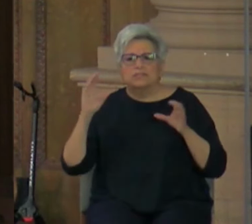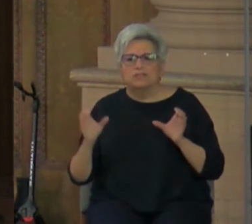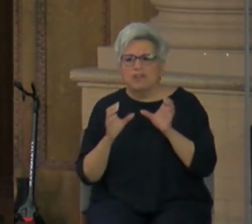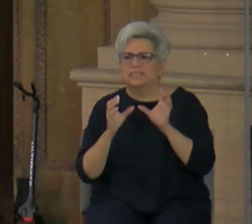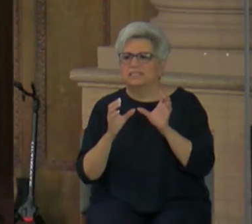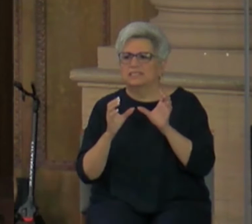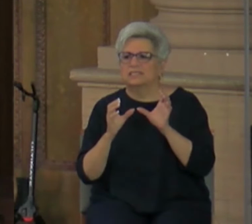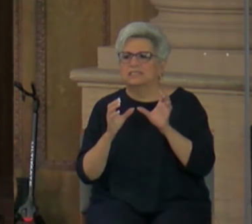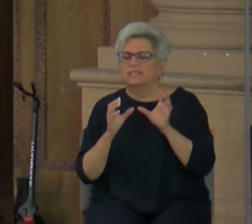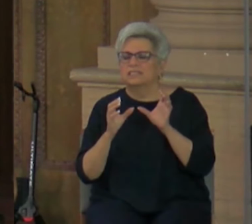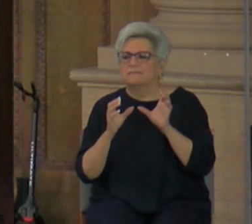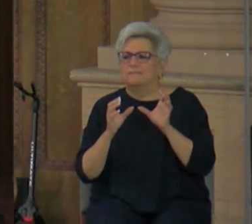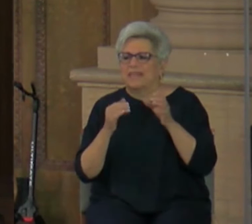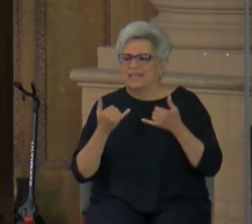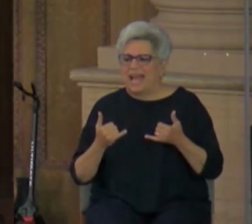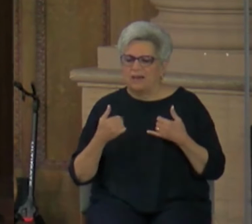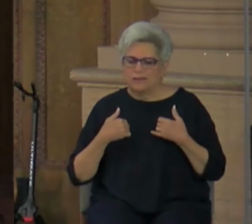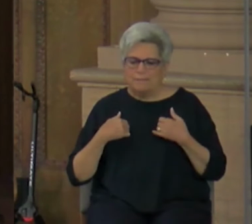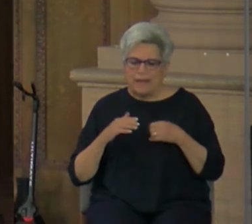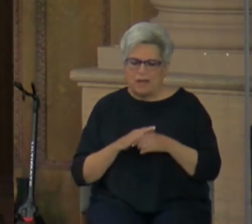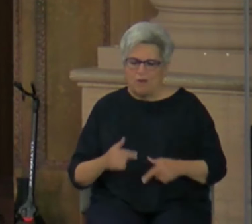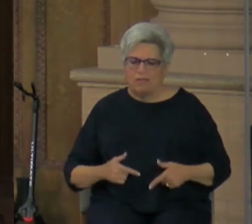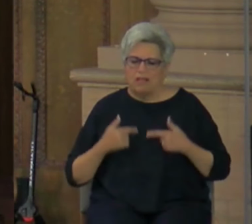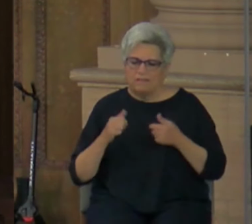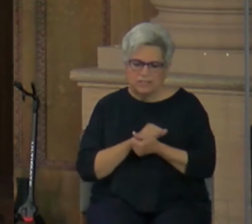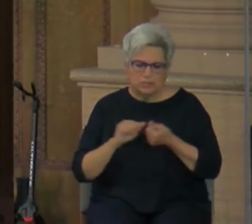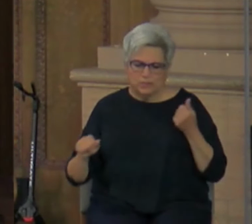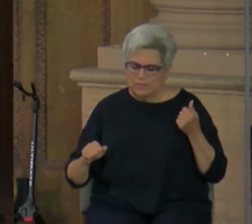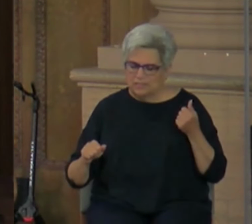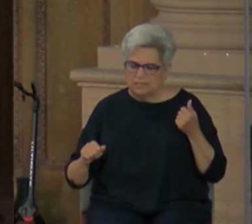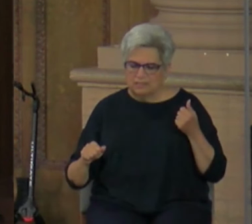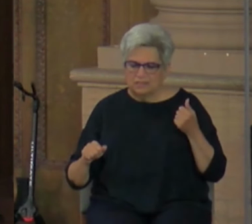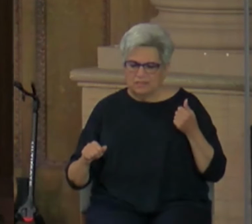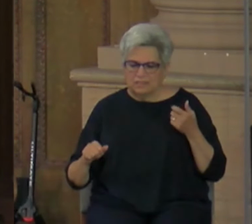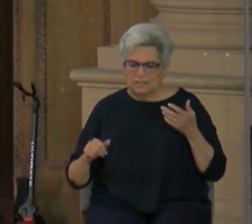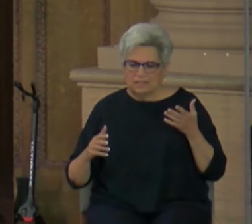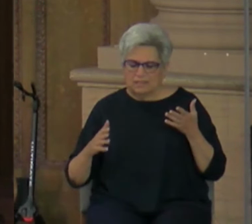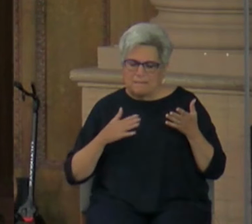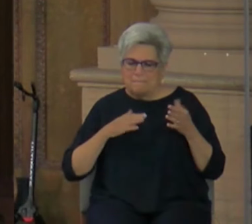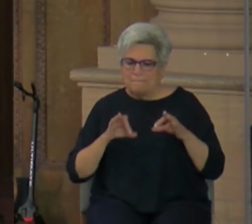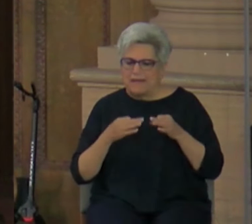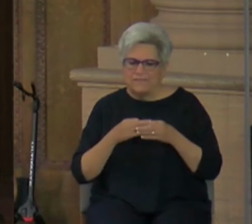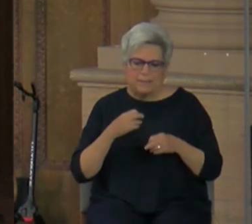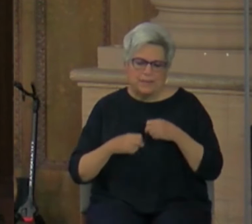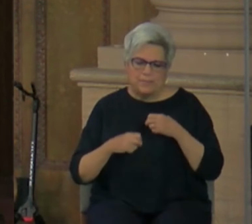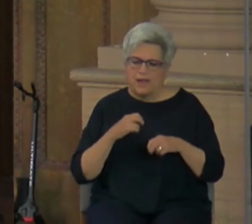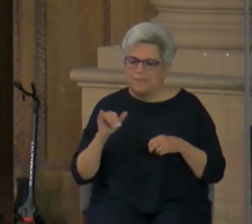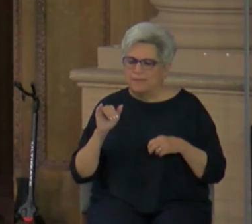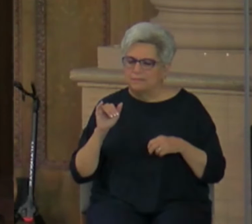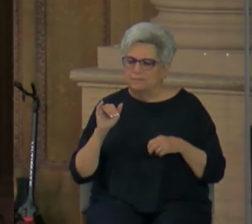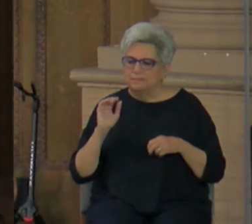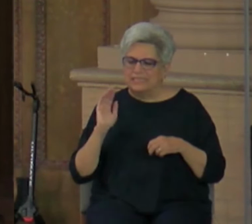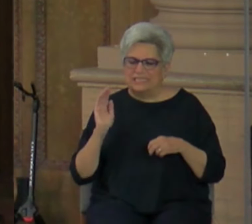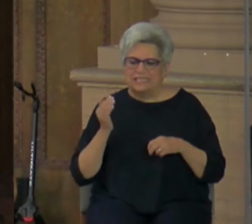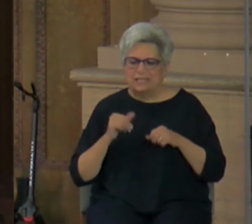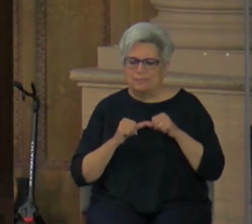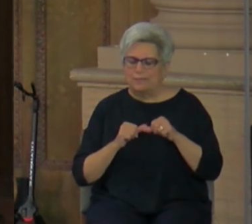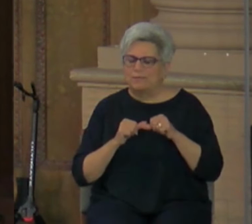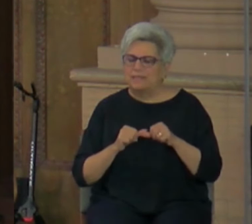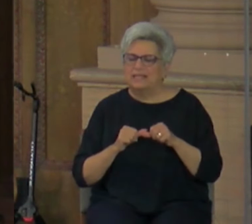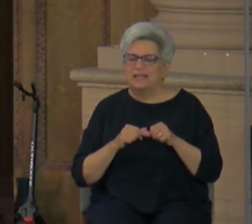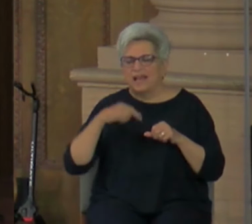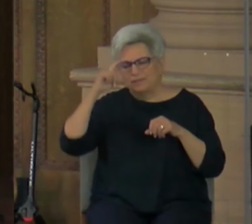life-altering, and that defines who I am now. Now my life is ruined. My family problem seems like it's permanent. It consumes my